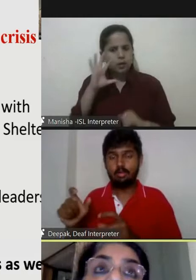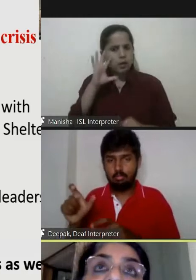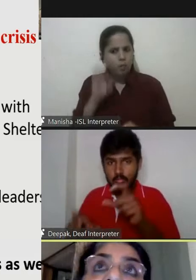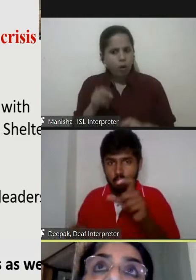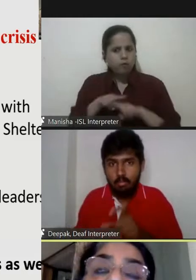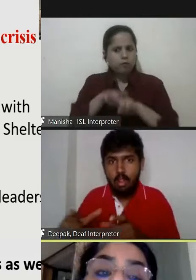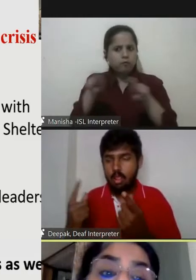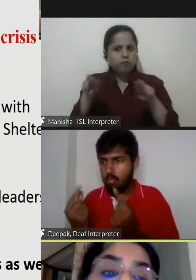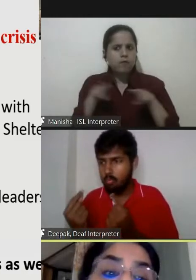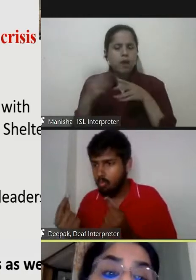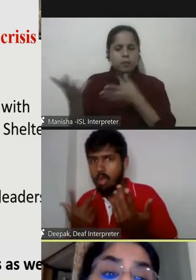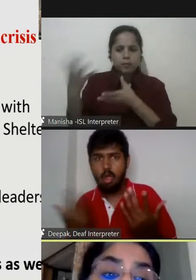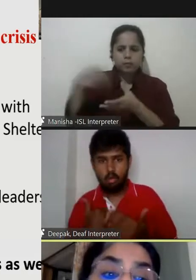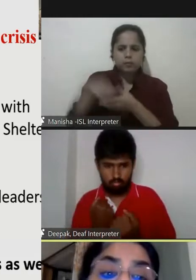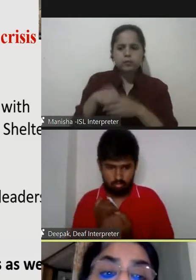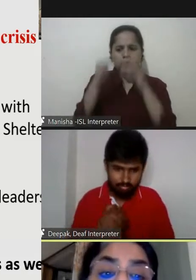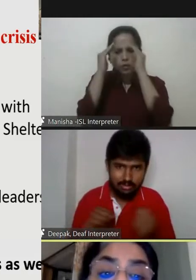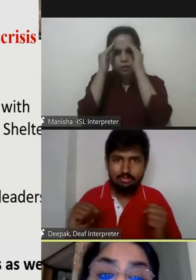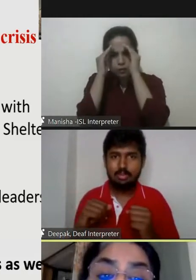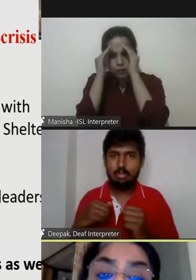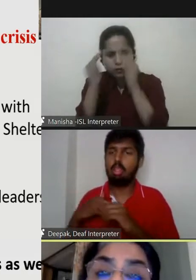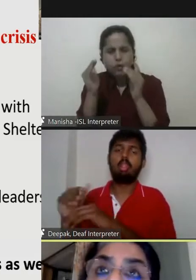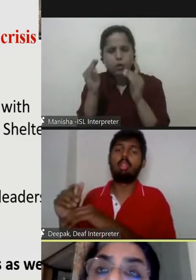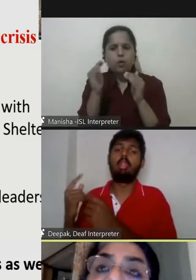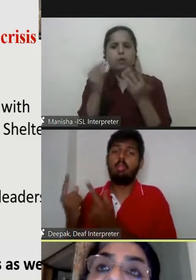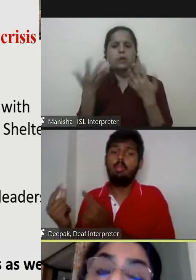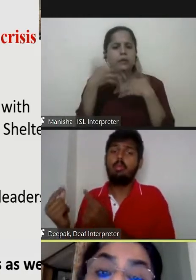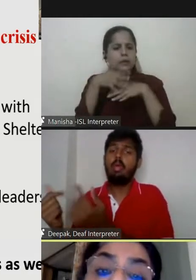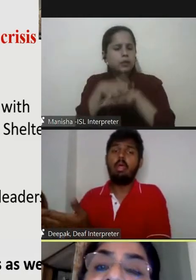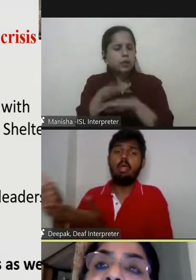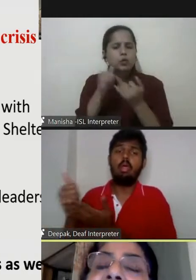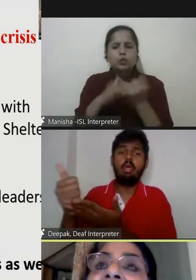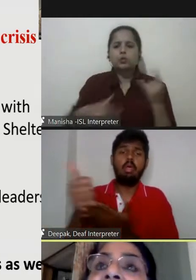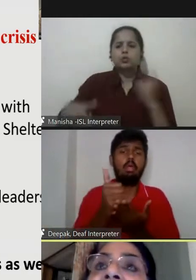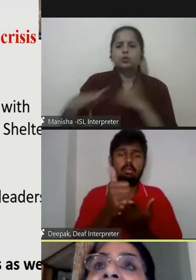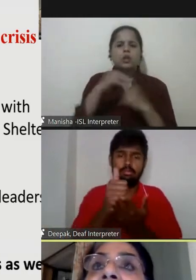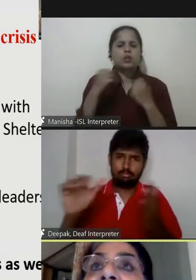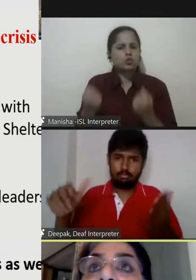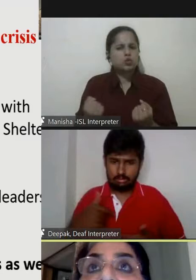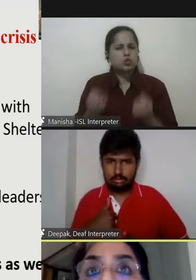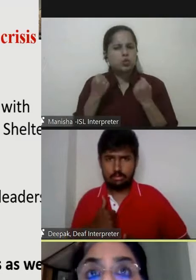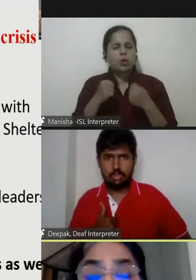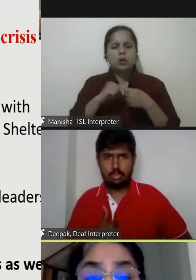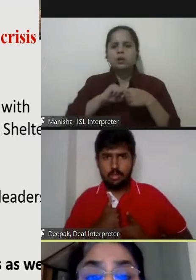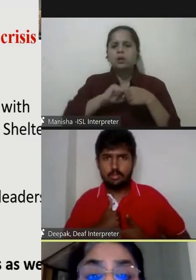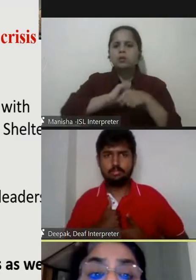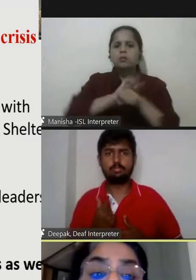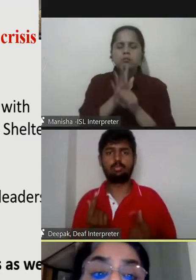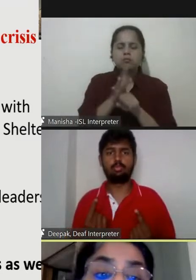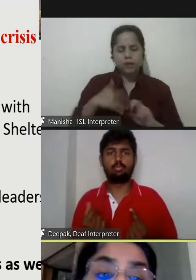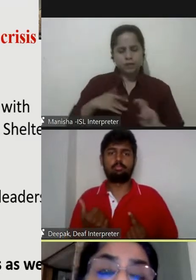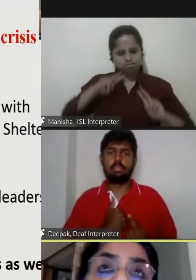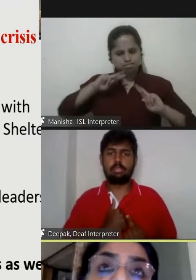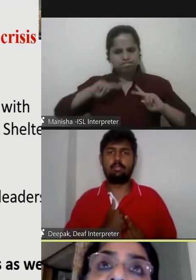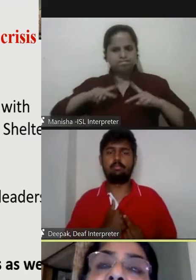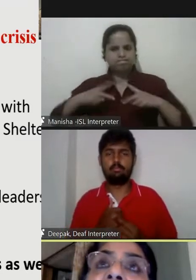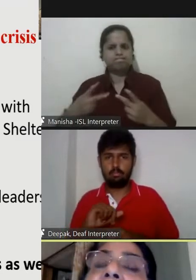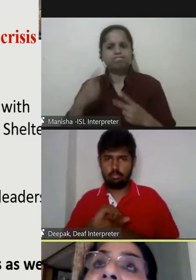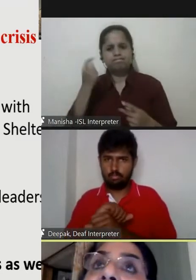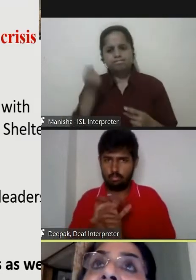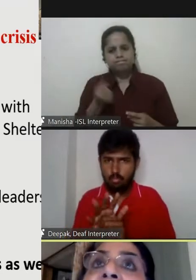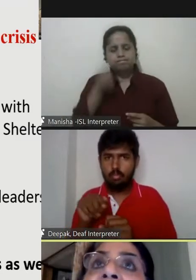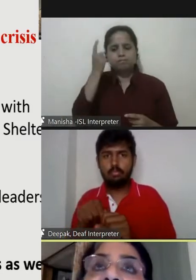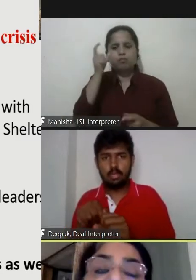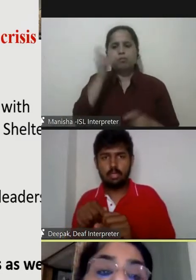family, and the focused inclusion in society strengthened the pandemic response for people who